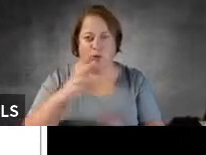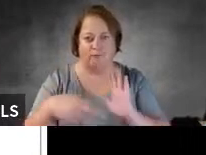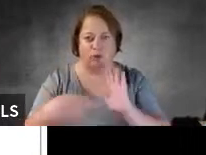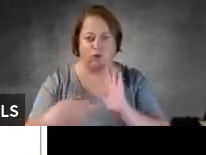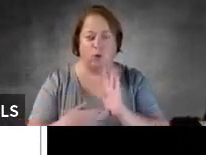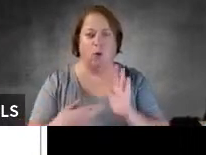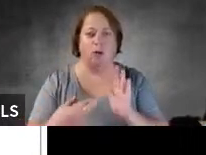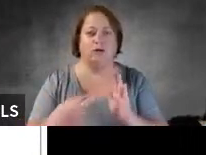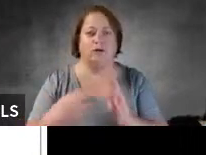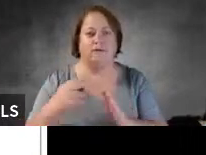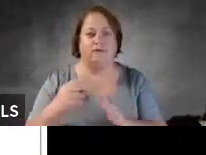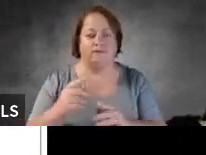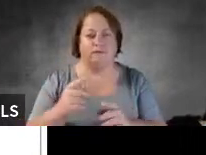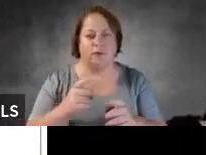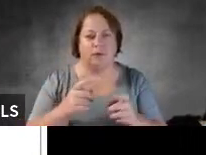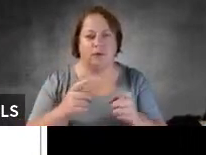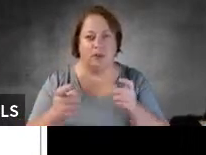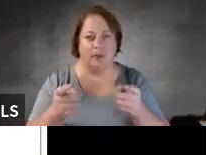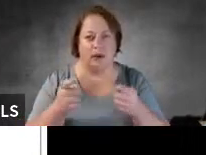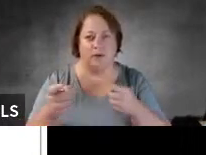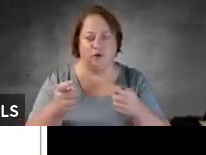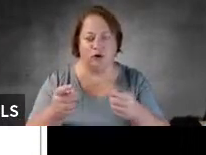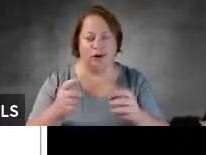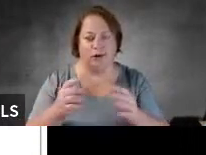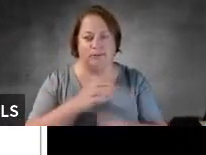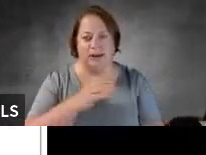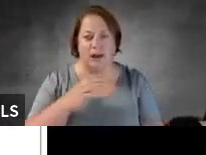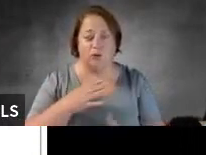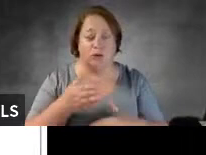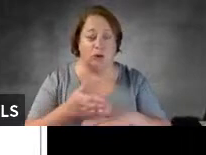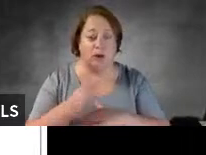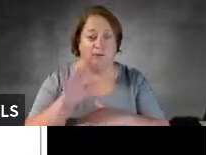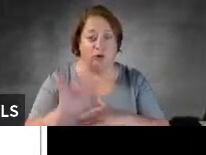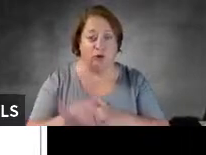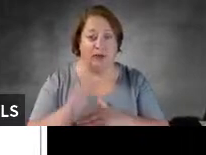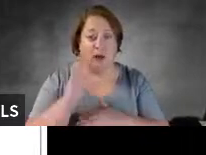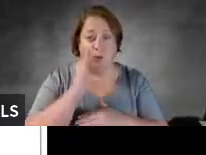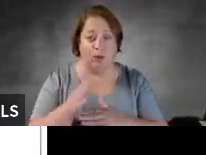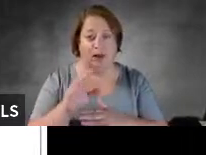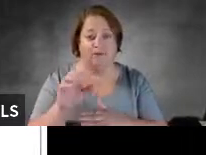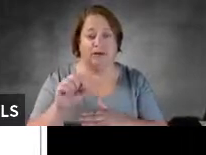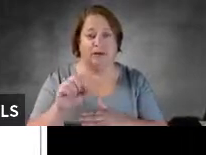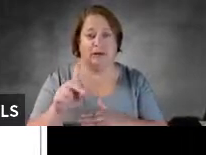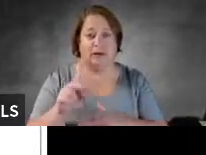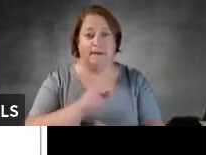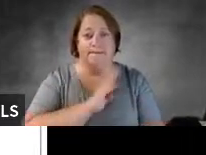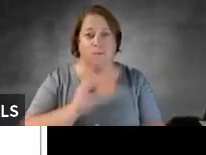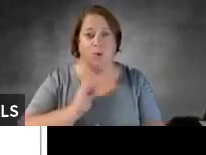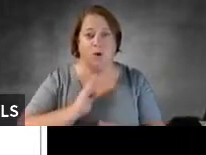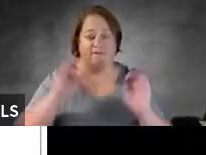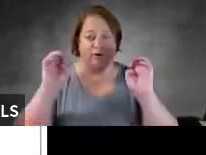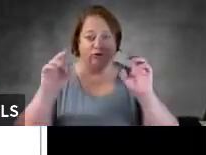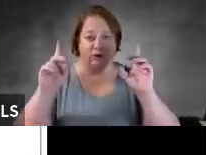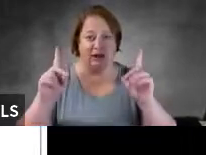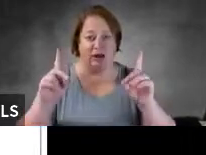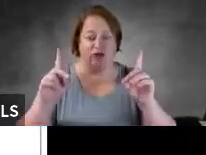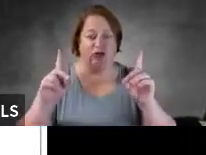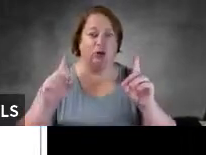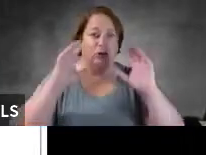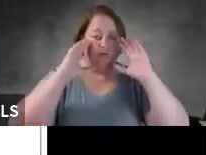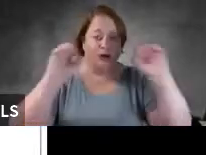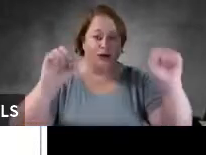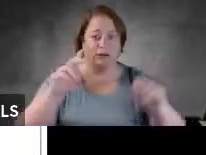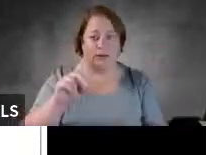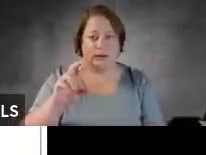the governing council. After that, we're going to have the SSD Board of Education, our president,